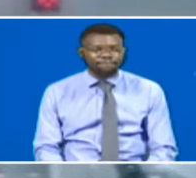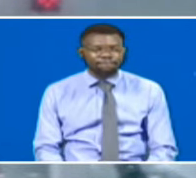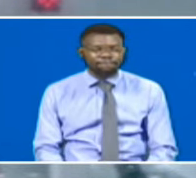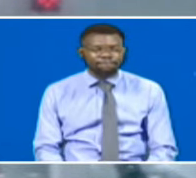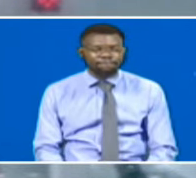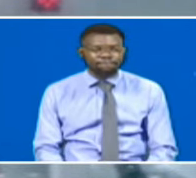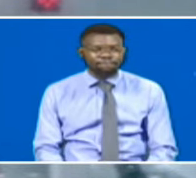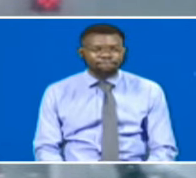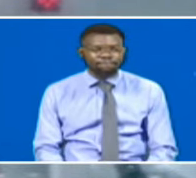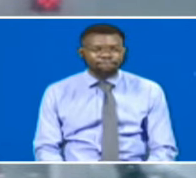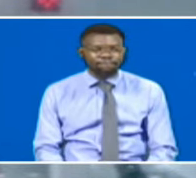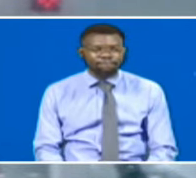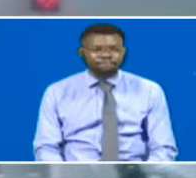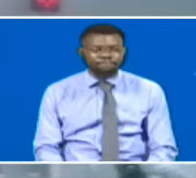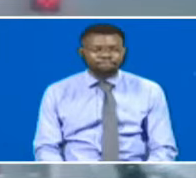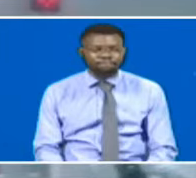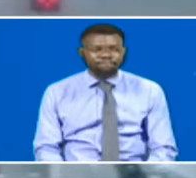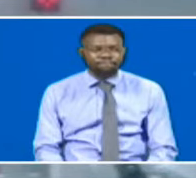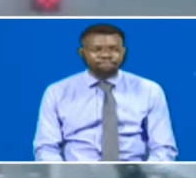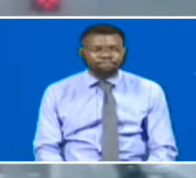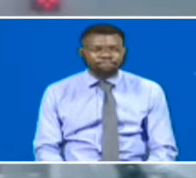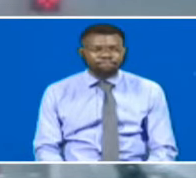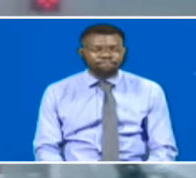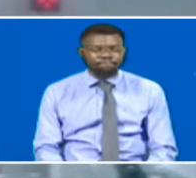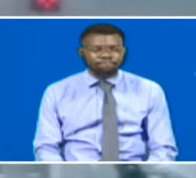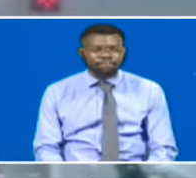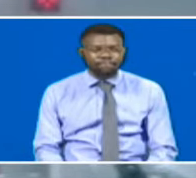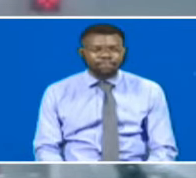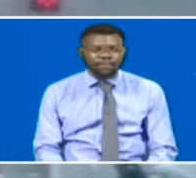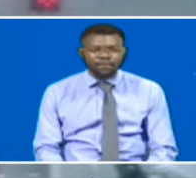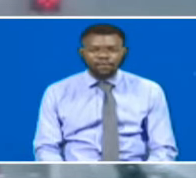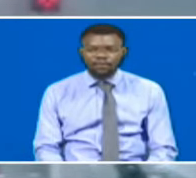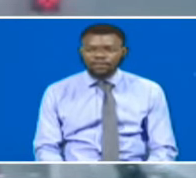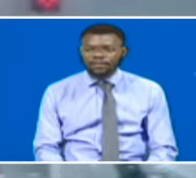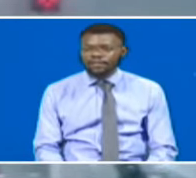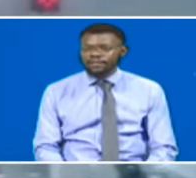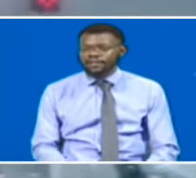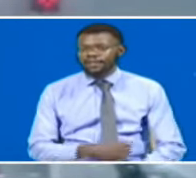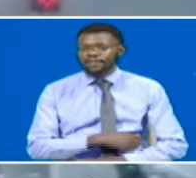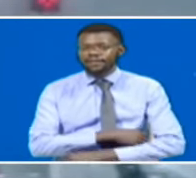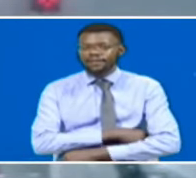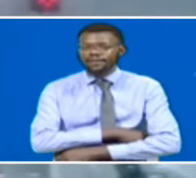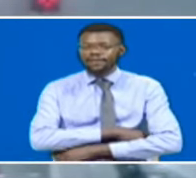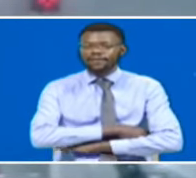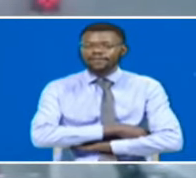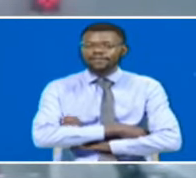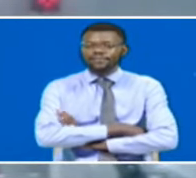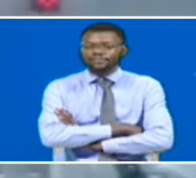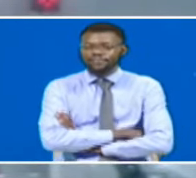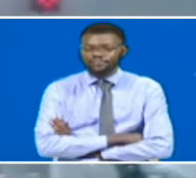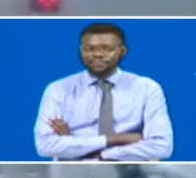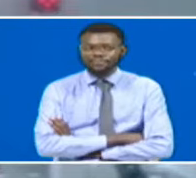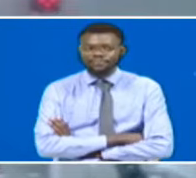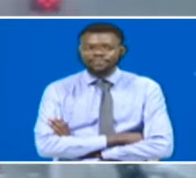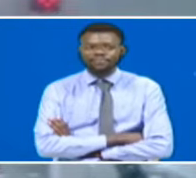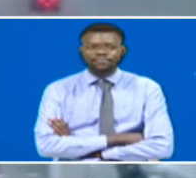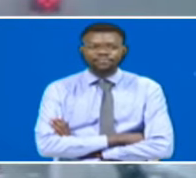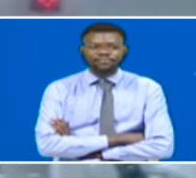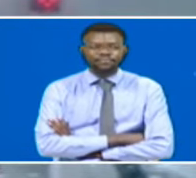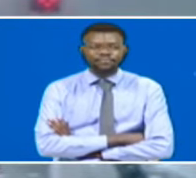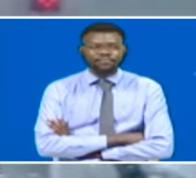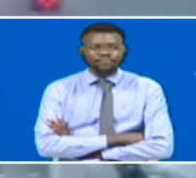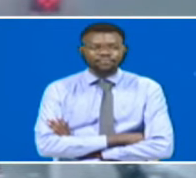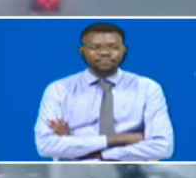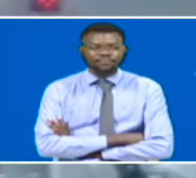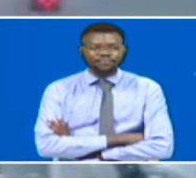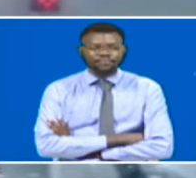of emissions is totally negative. This sector is responsible for 8% of global